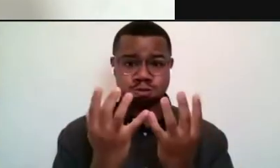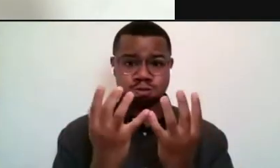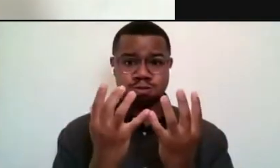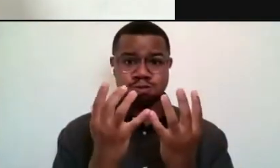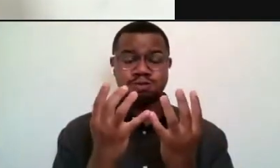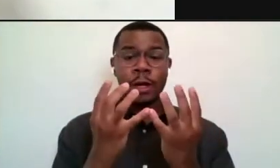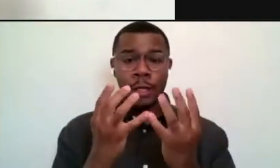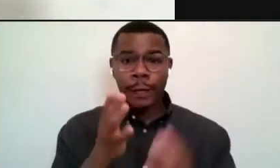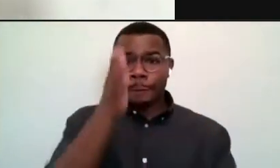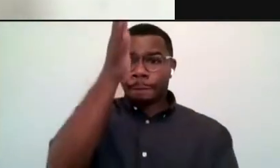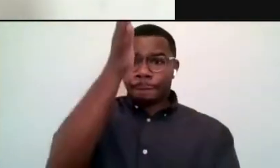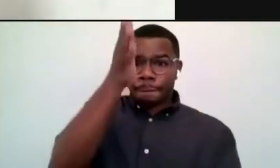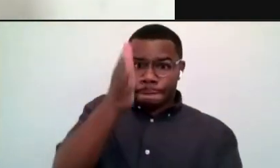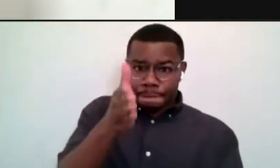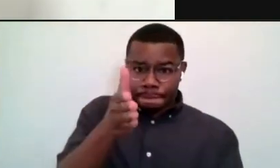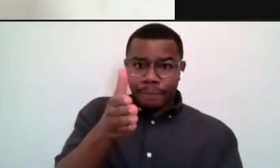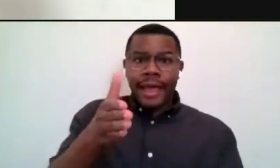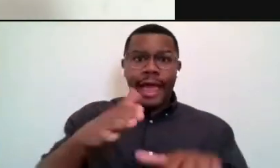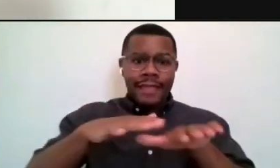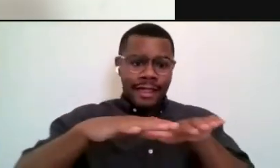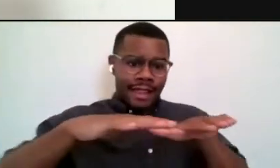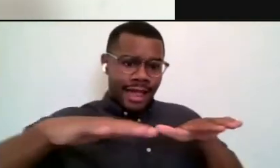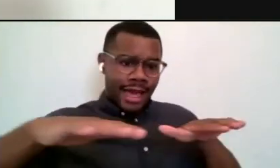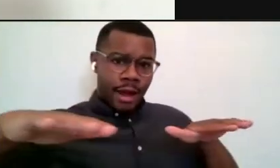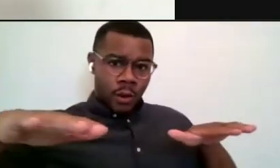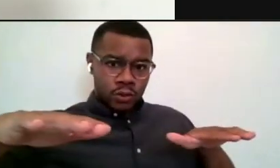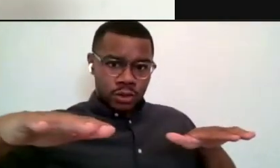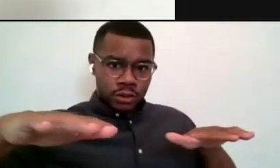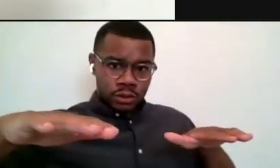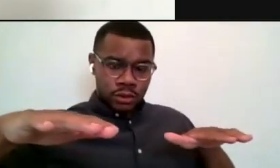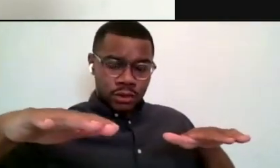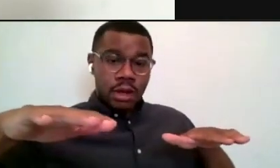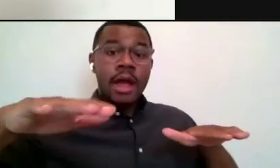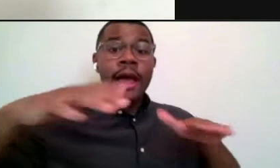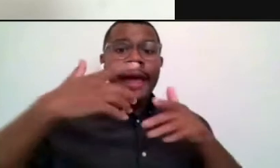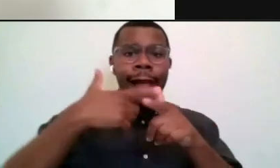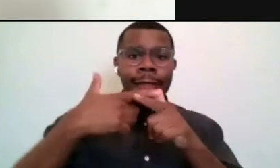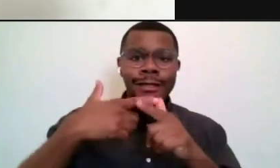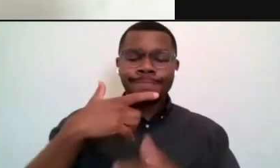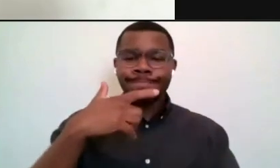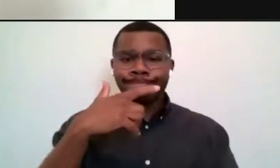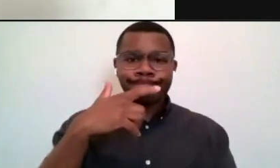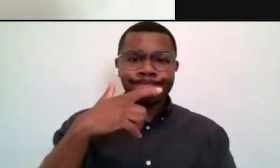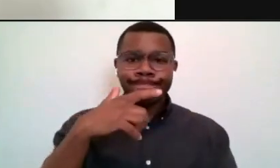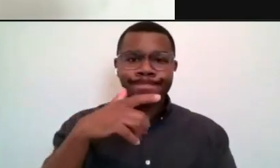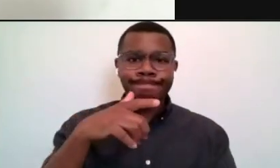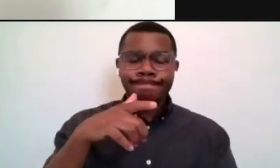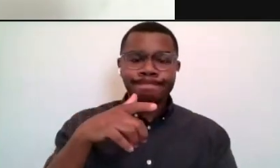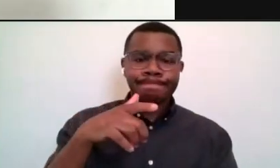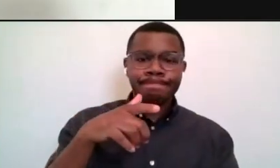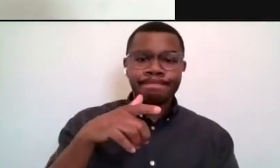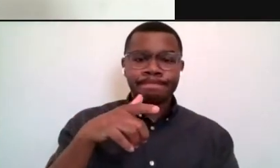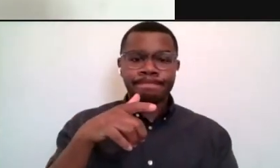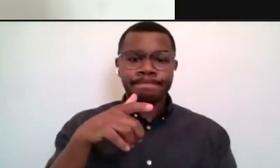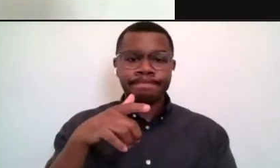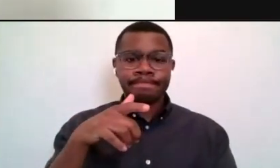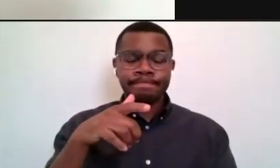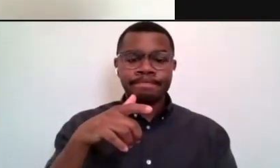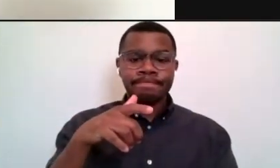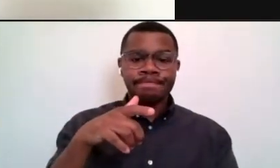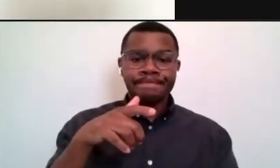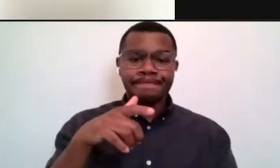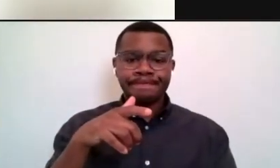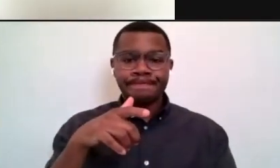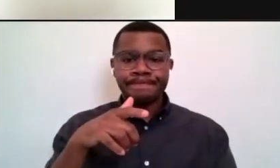out. So you have them try to, you know, you have to basically have a conversation about, well, what's